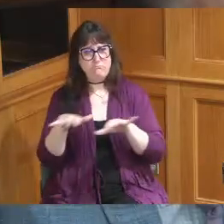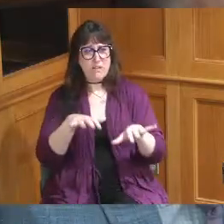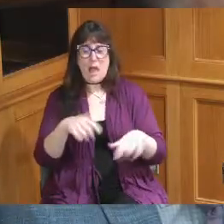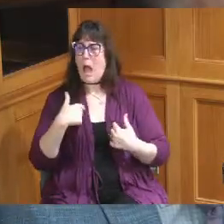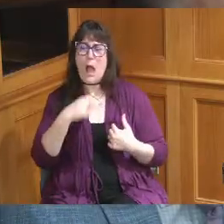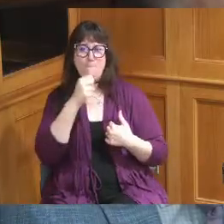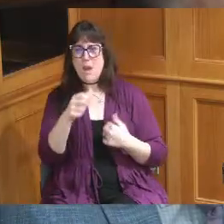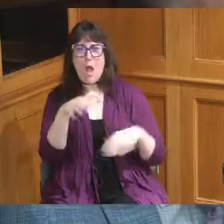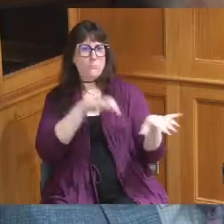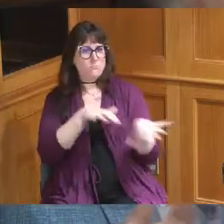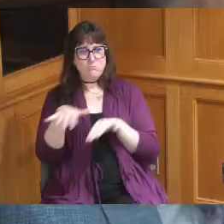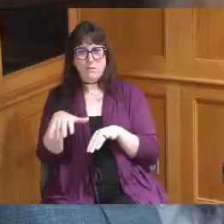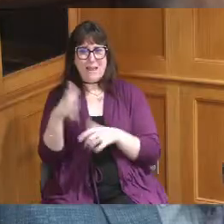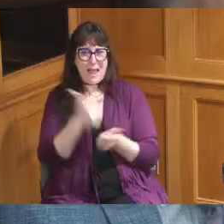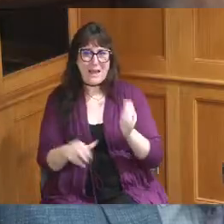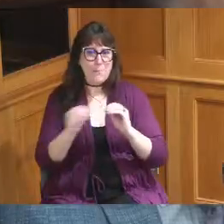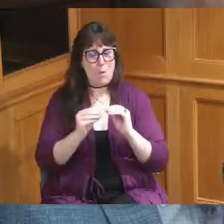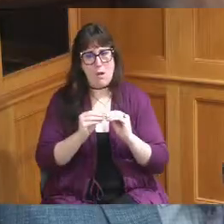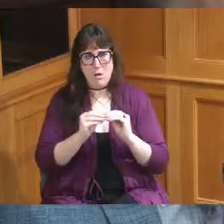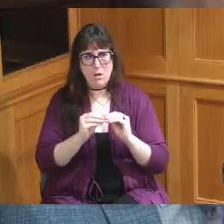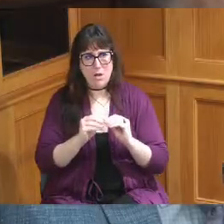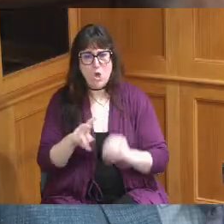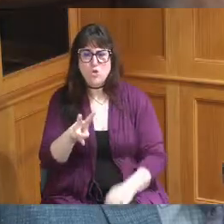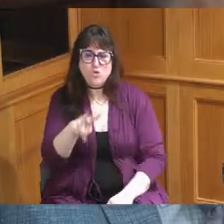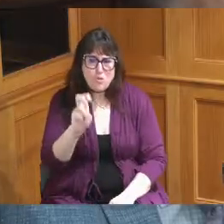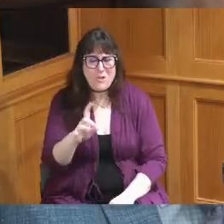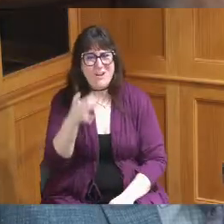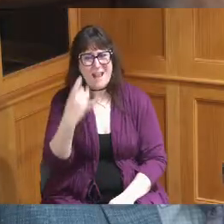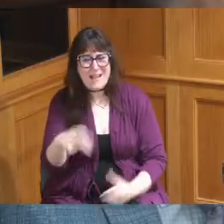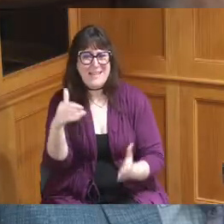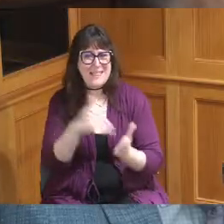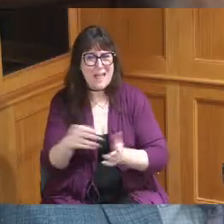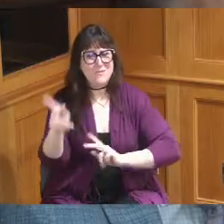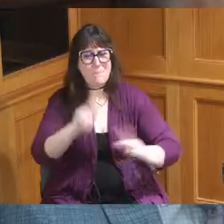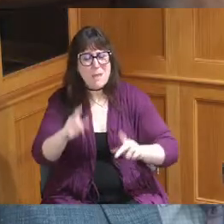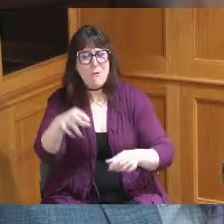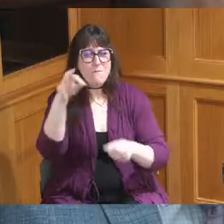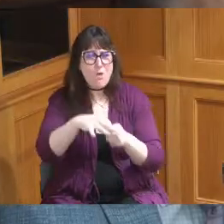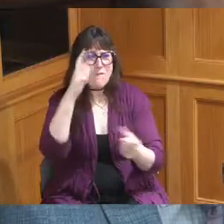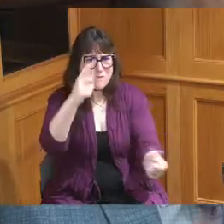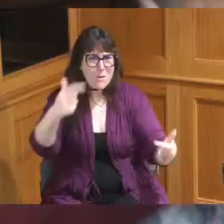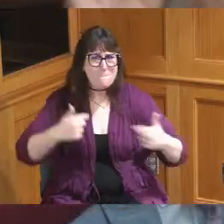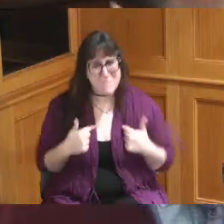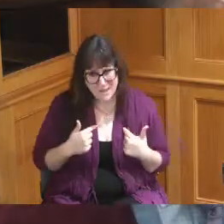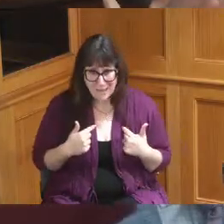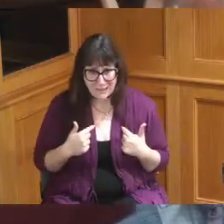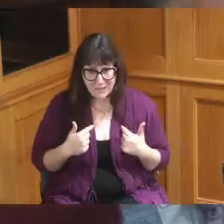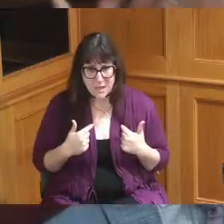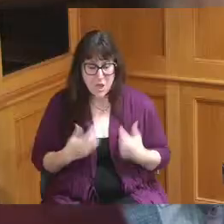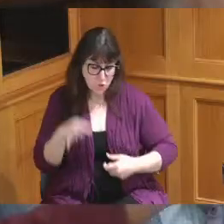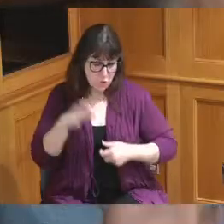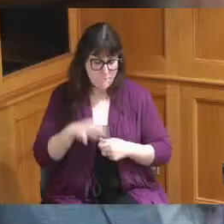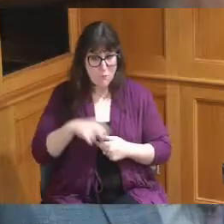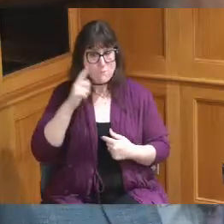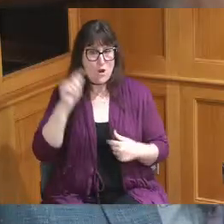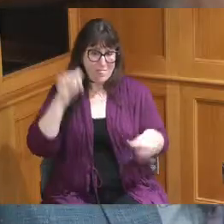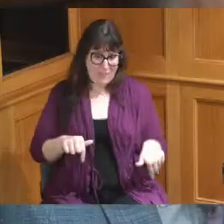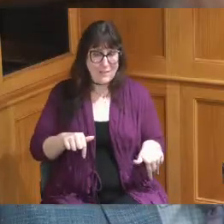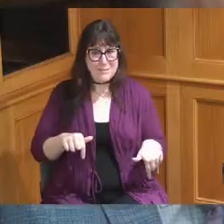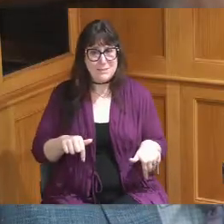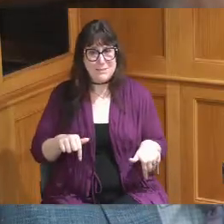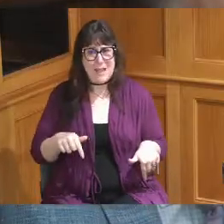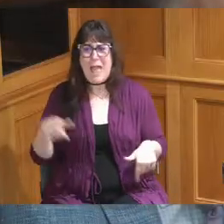ain't laying back. 218,000 people voted for me to come down here and get a vote. And y'all done, somebody done gave it out that